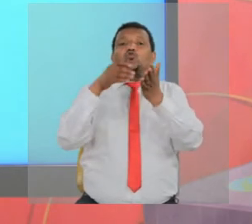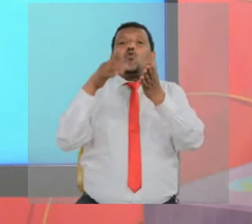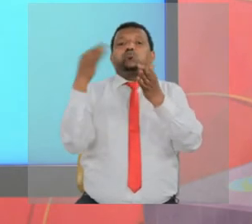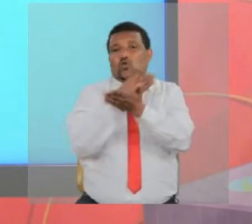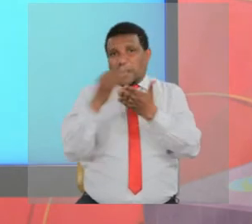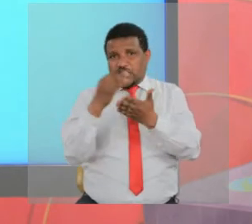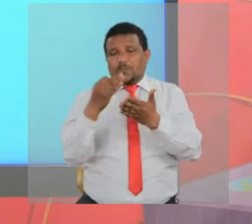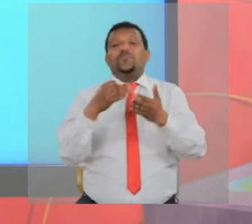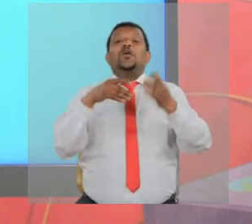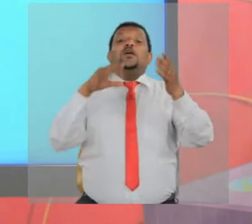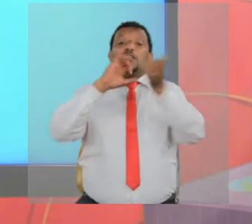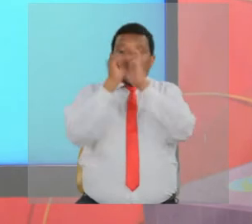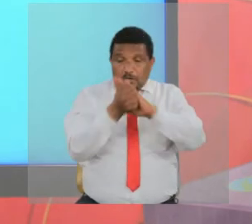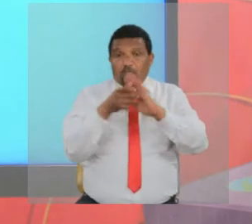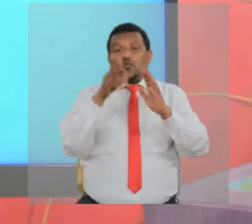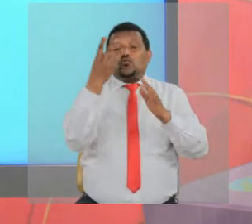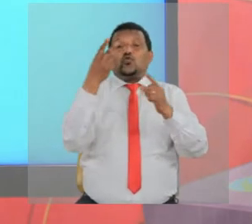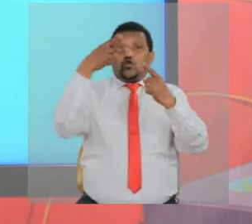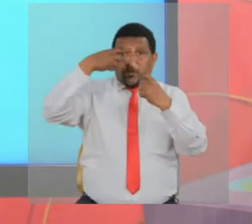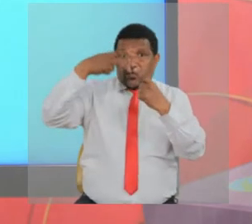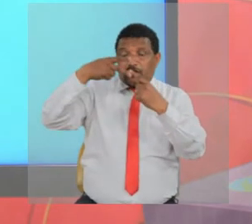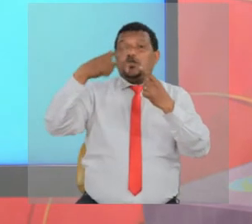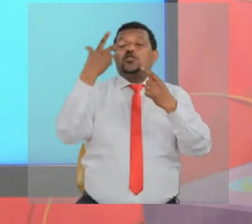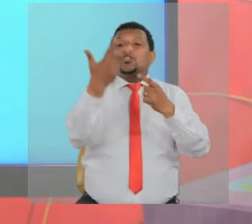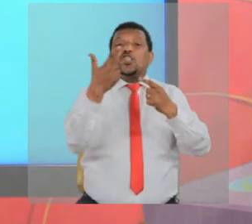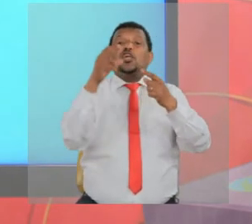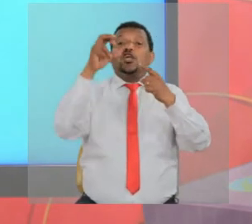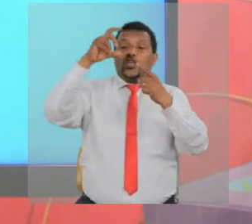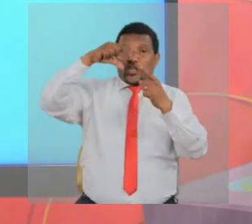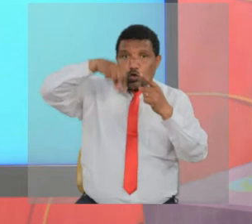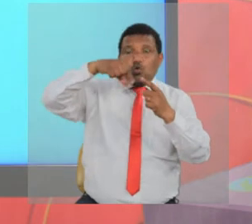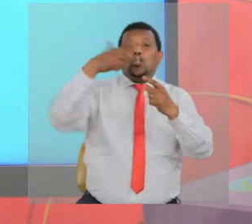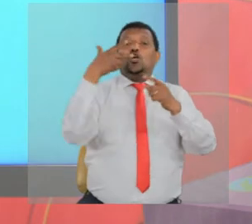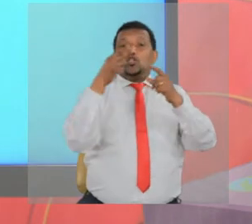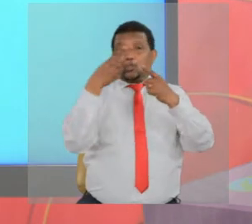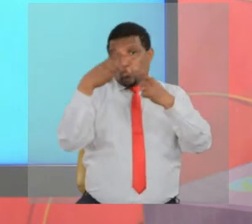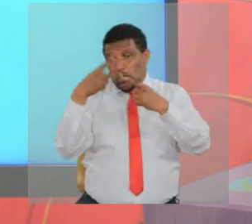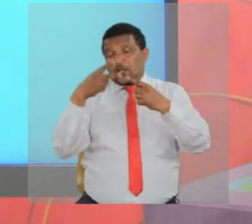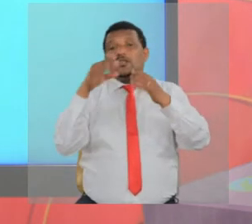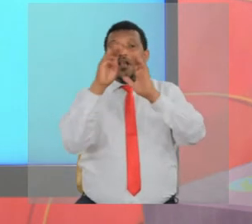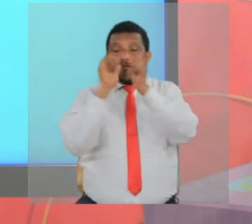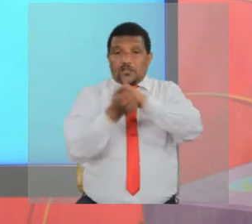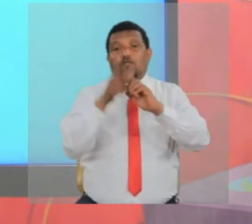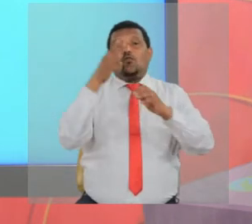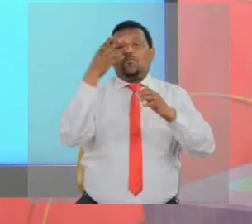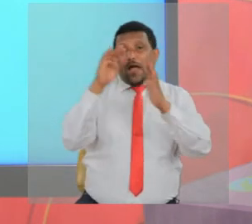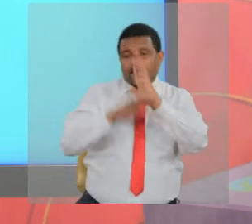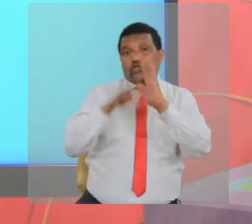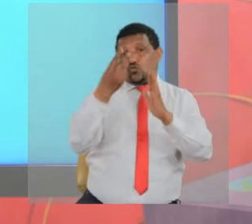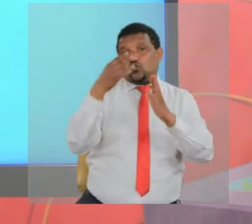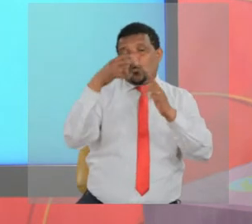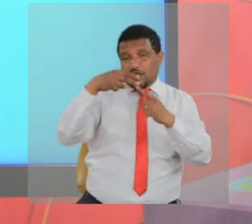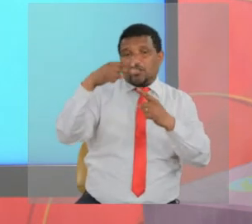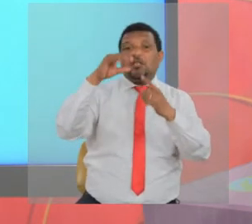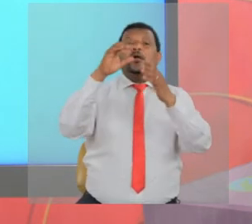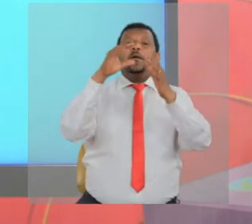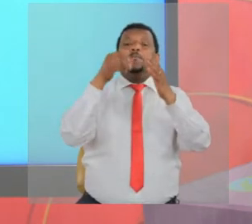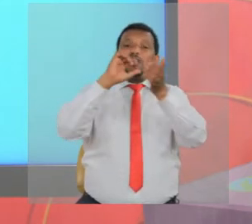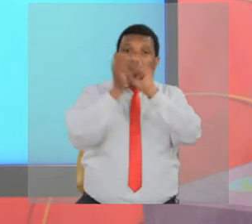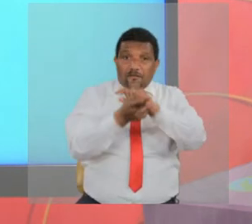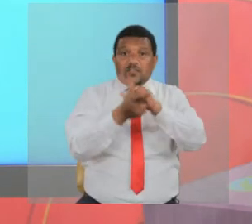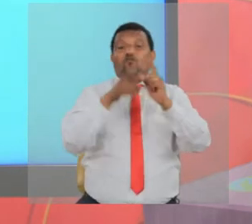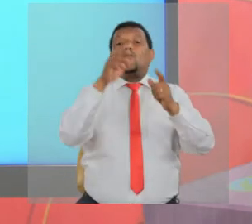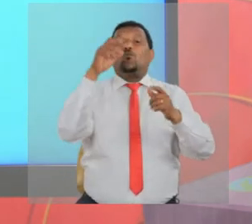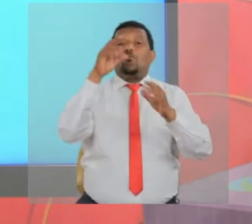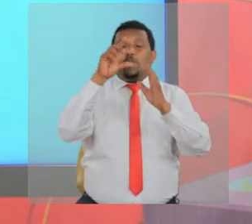the derivative of Q cubed is 3Q square and the derivative of minus 2Q square is minus 4Q. And the derivative of minus 2Q is minus